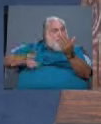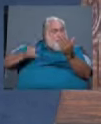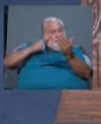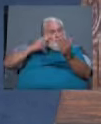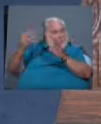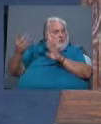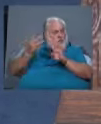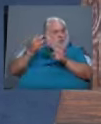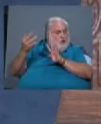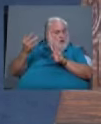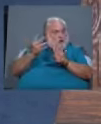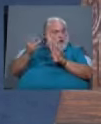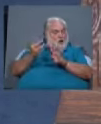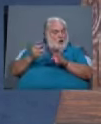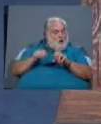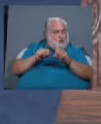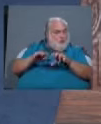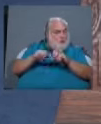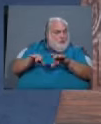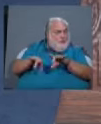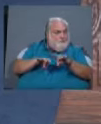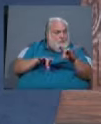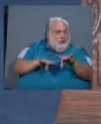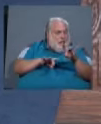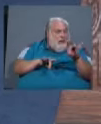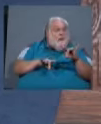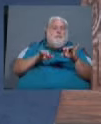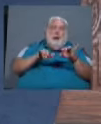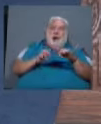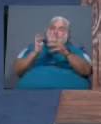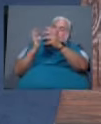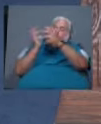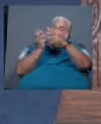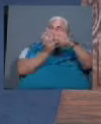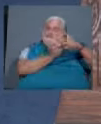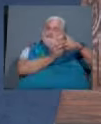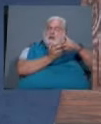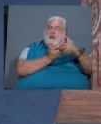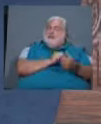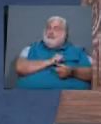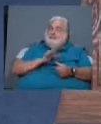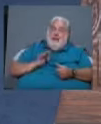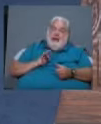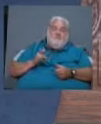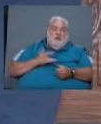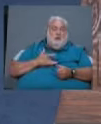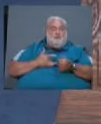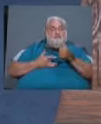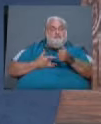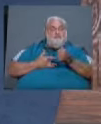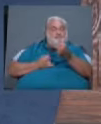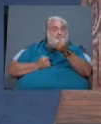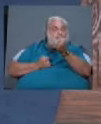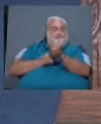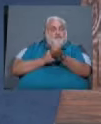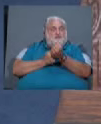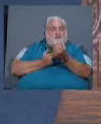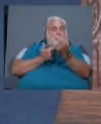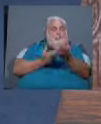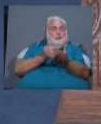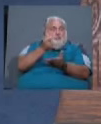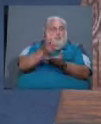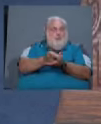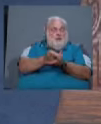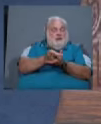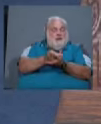the drop-off worked, and that's why staff came out with a recommendation of